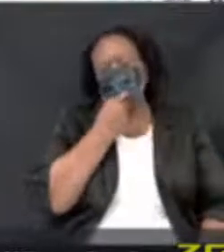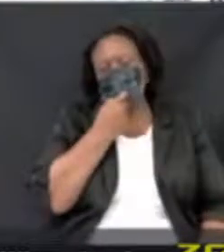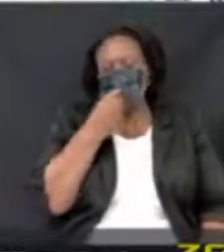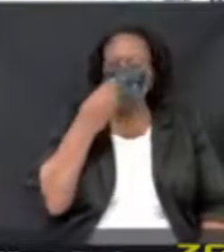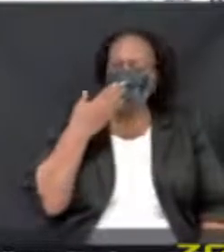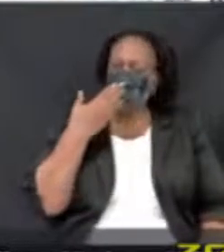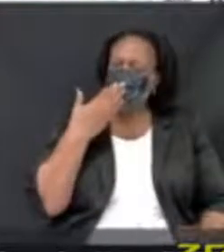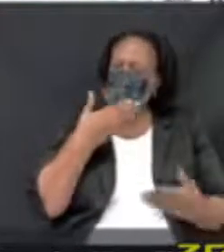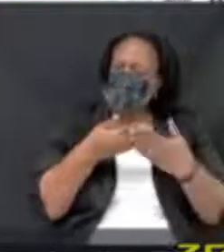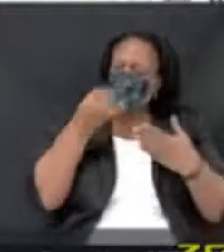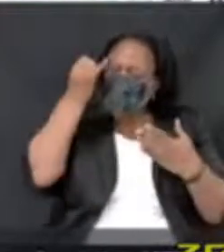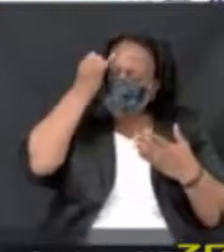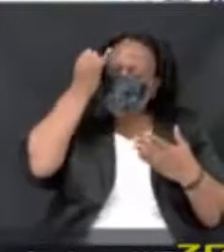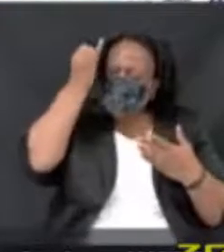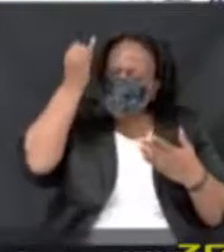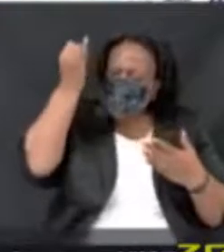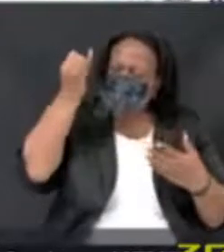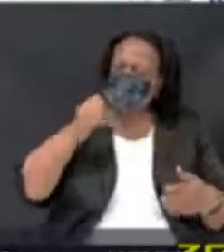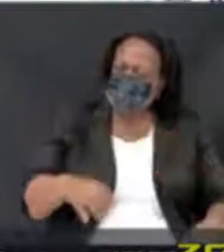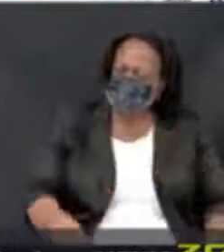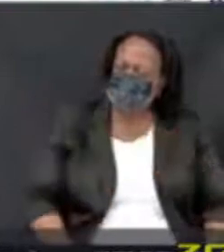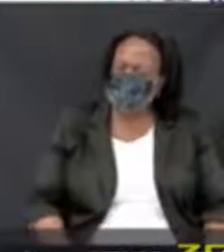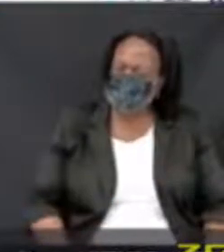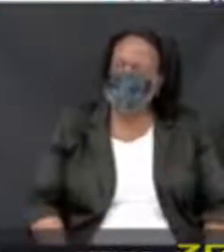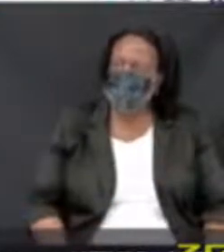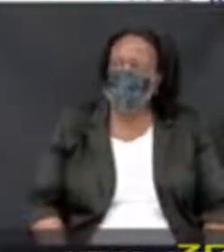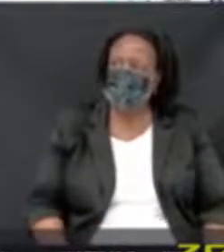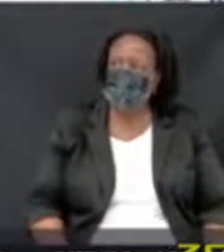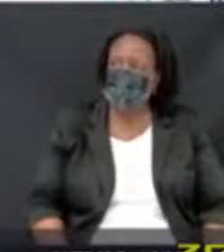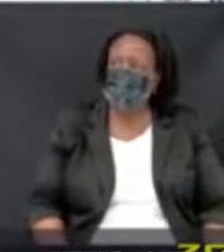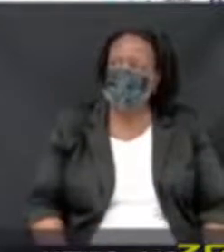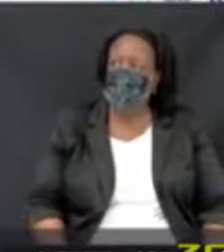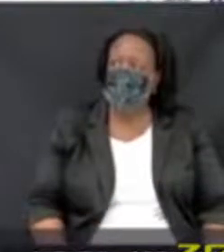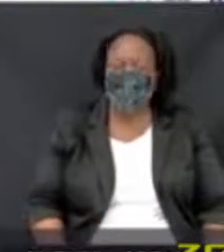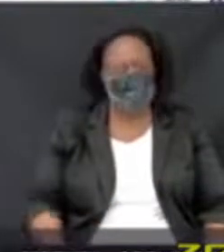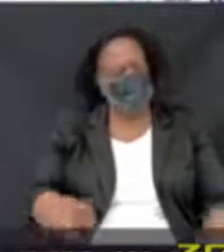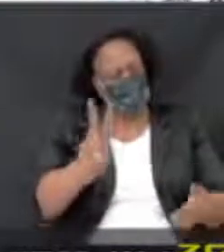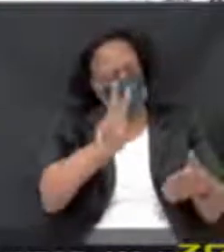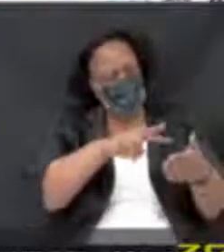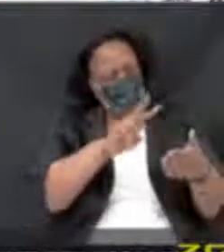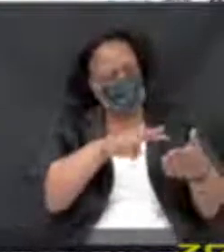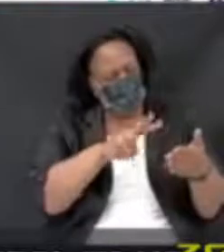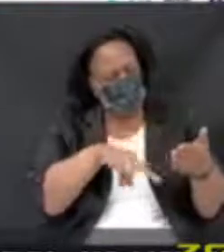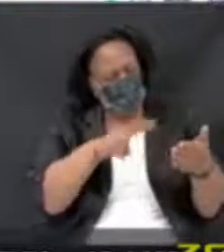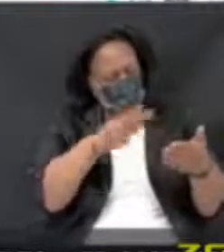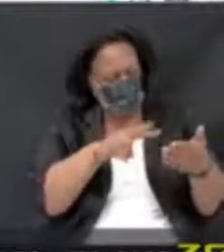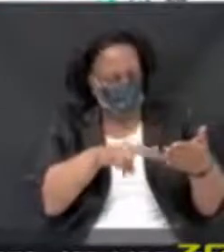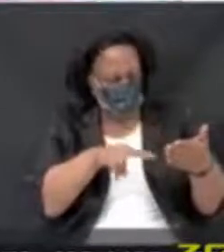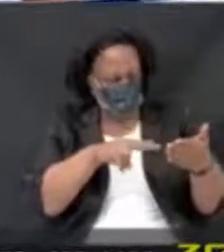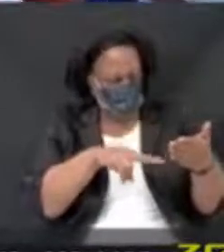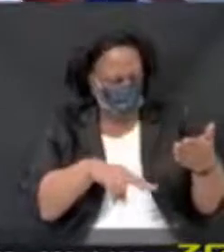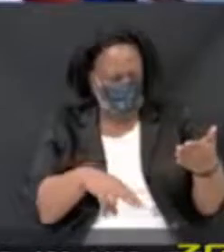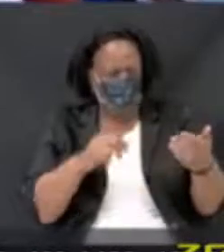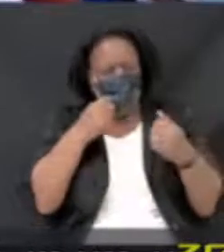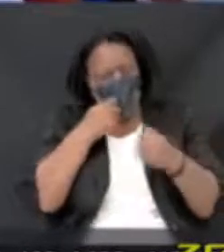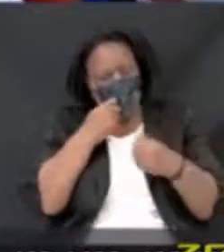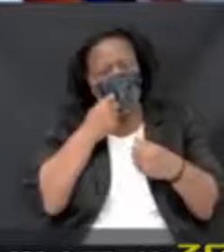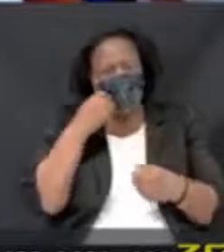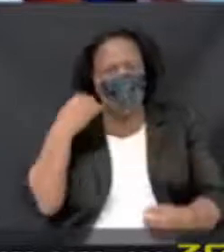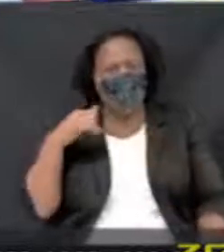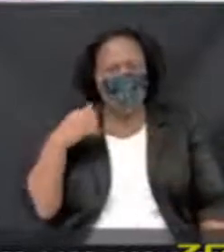much contribution. Based on the minutes, you would have seen how comprehensive